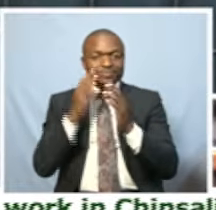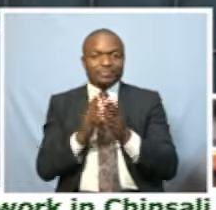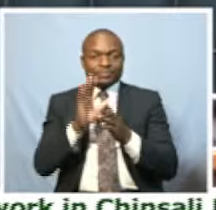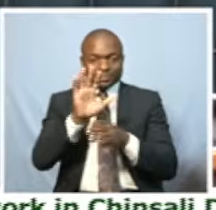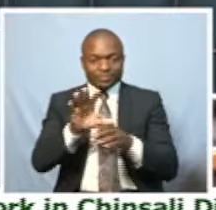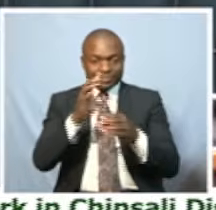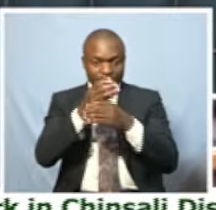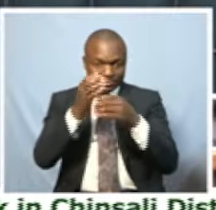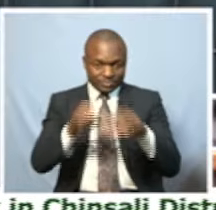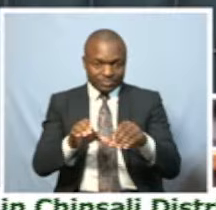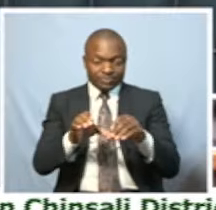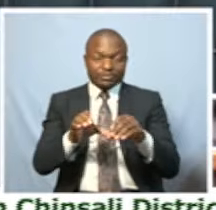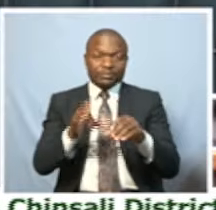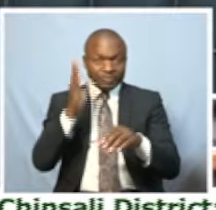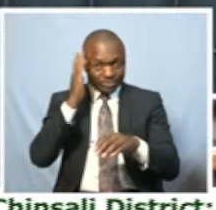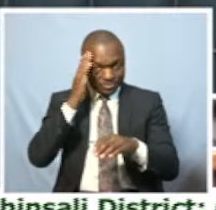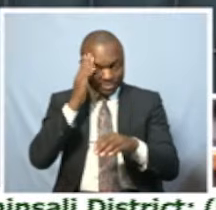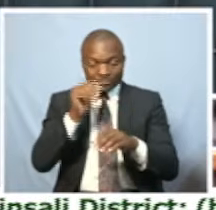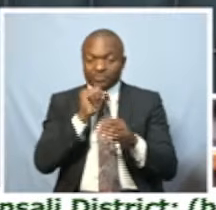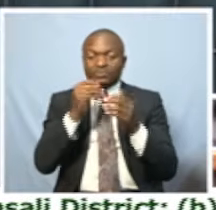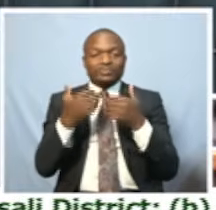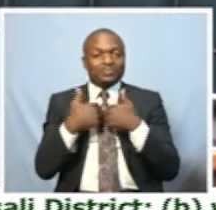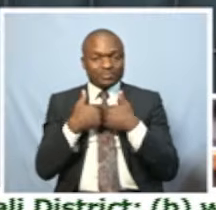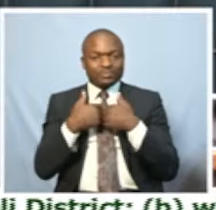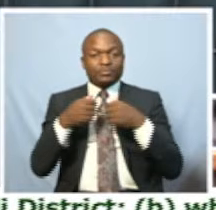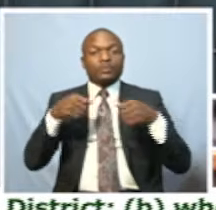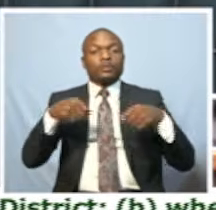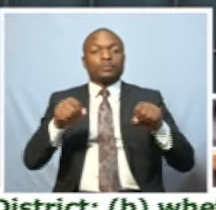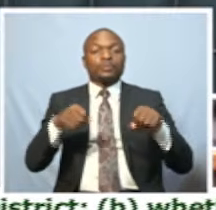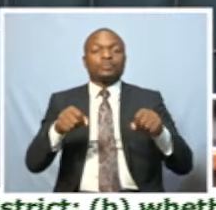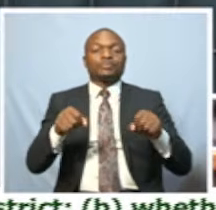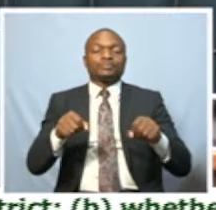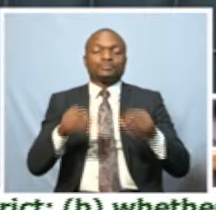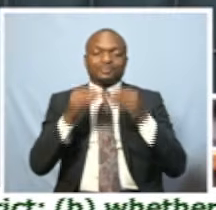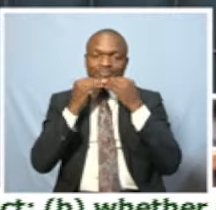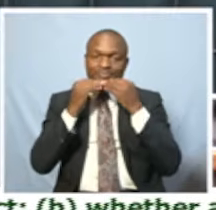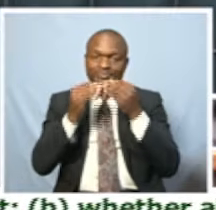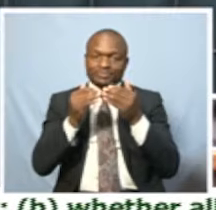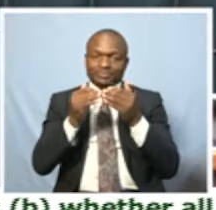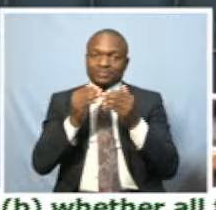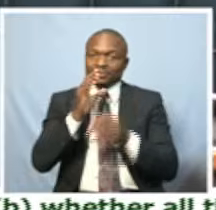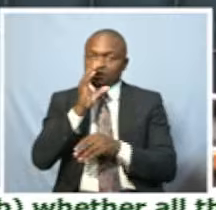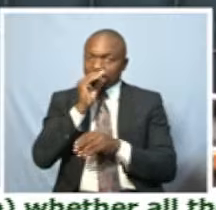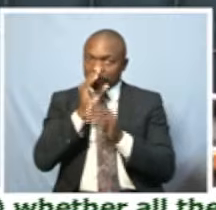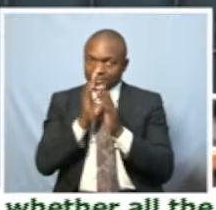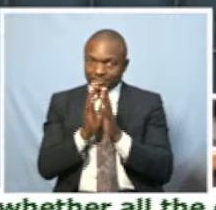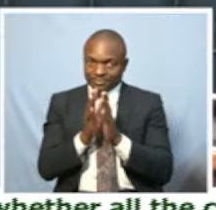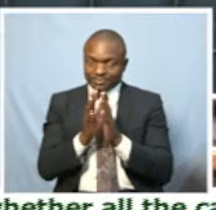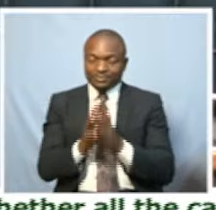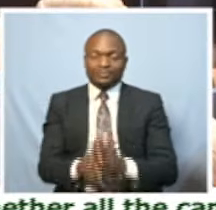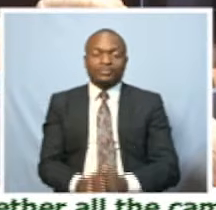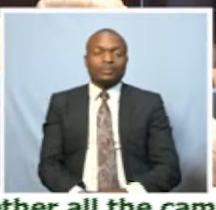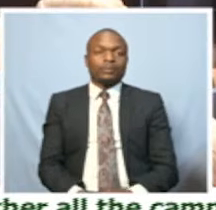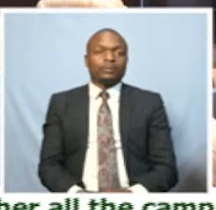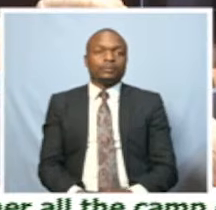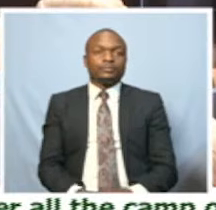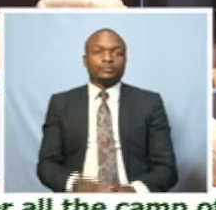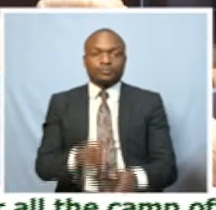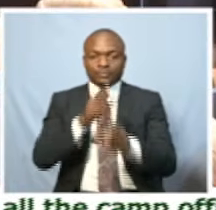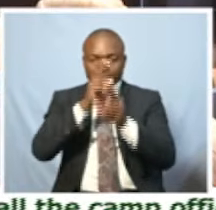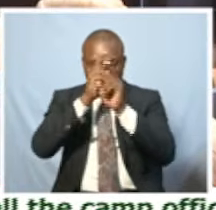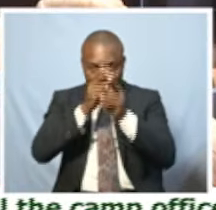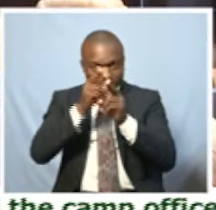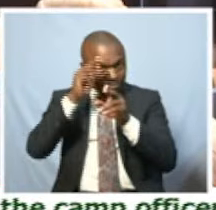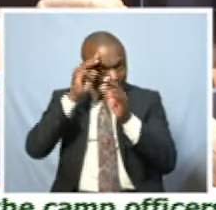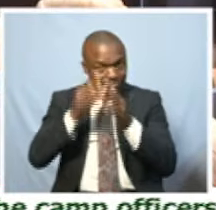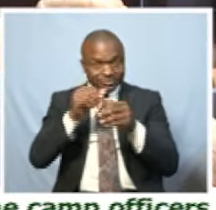in Chinsali, considering that they don't have motorbikes? Thank you, Mr. Speaker. The Honourable